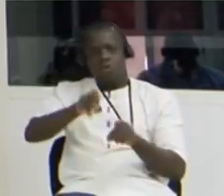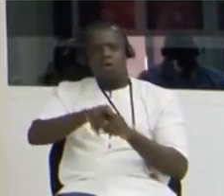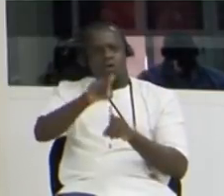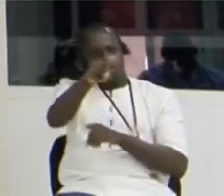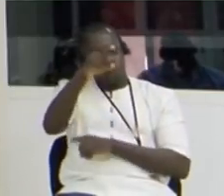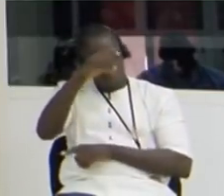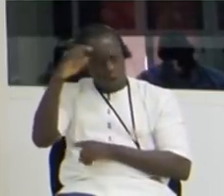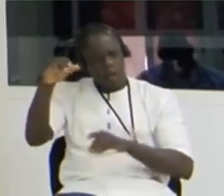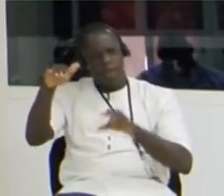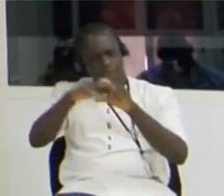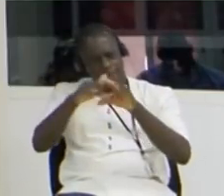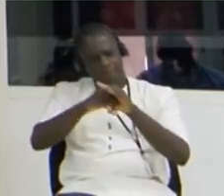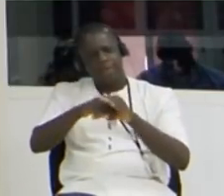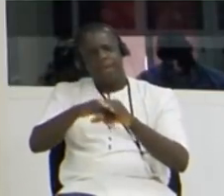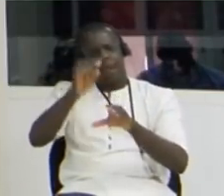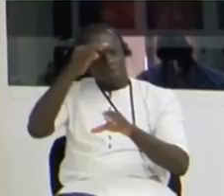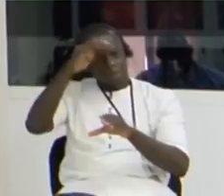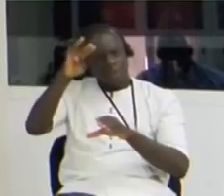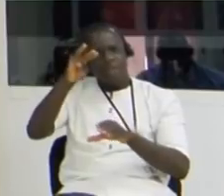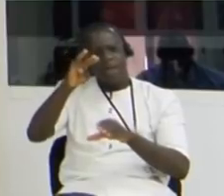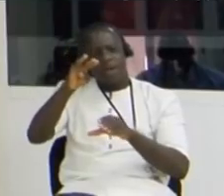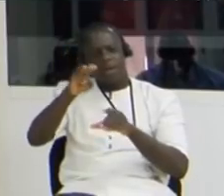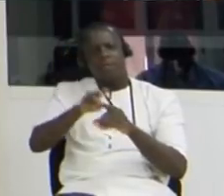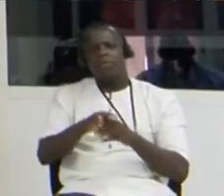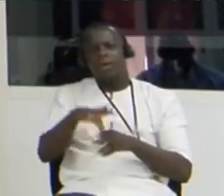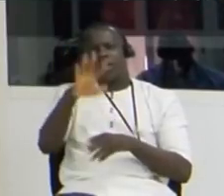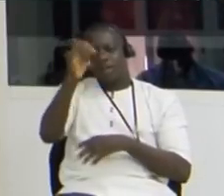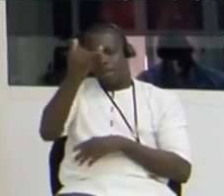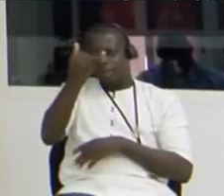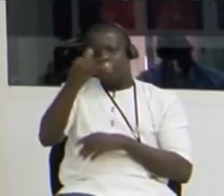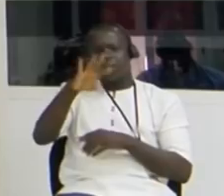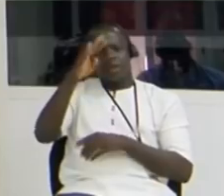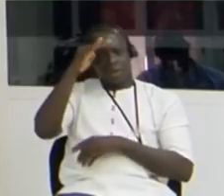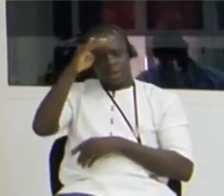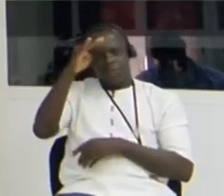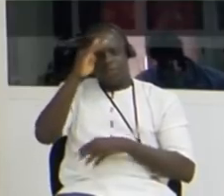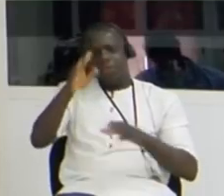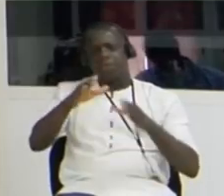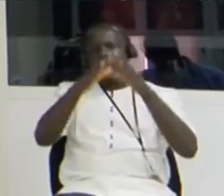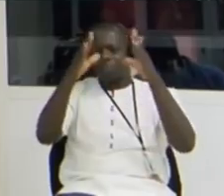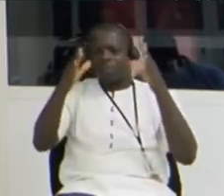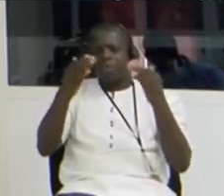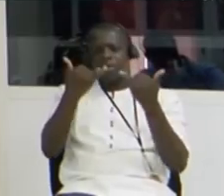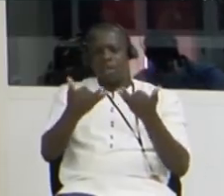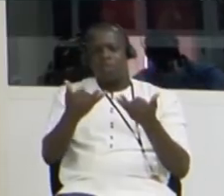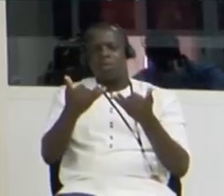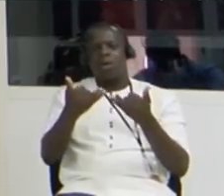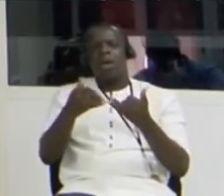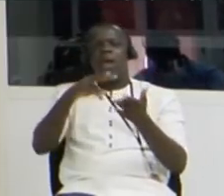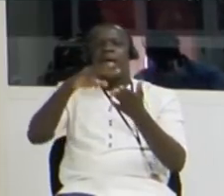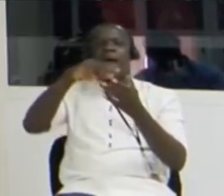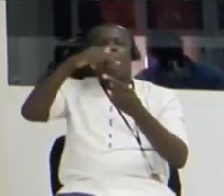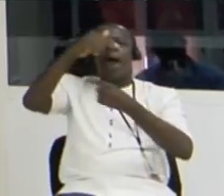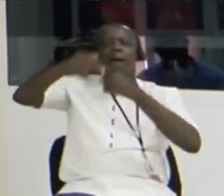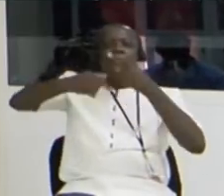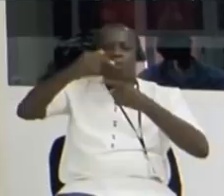point. Thank you very much. Just tell us, in terms of the courtesy call, what else